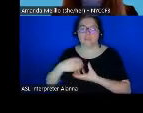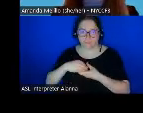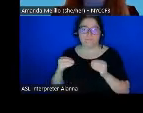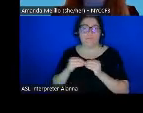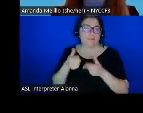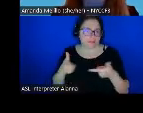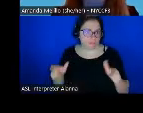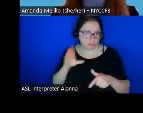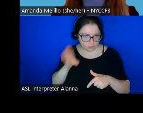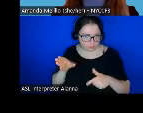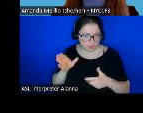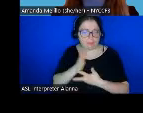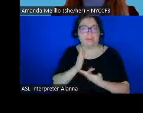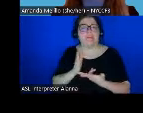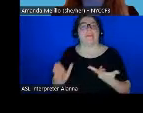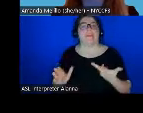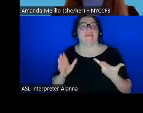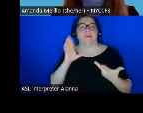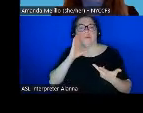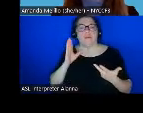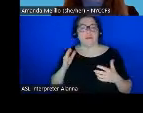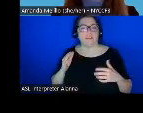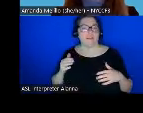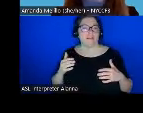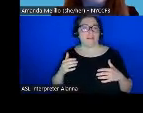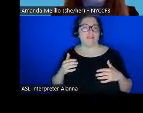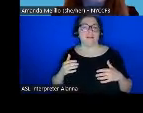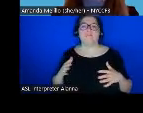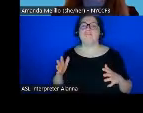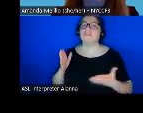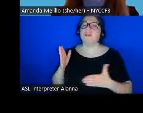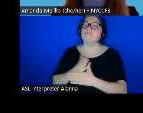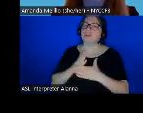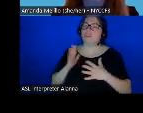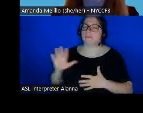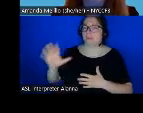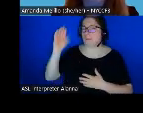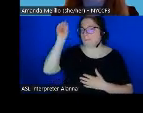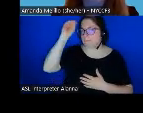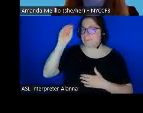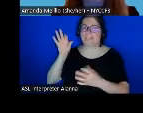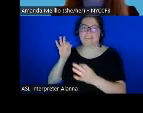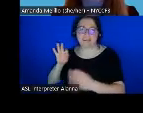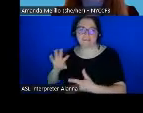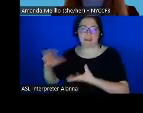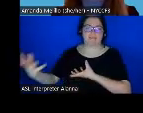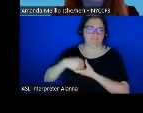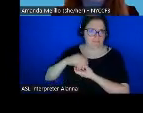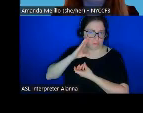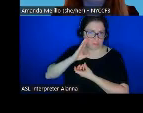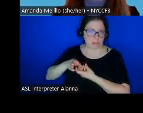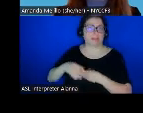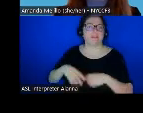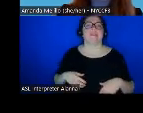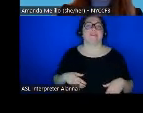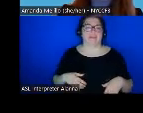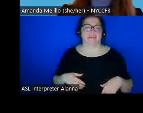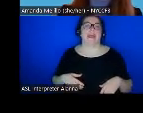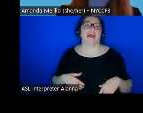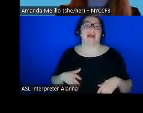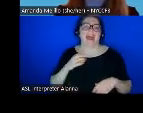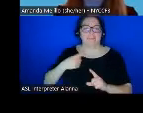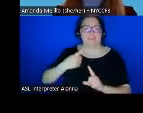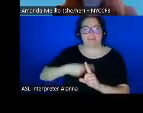and we will also be collecting partner input and feedback as we design that research and giving monthly updates